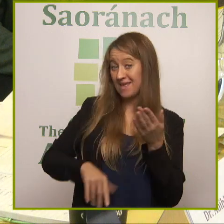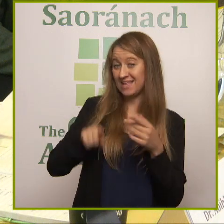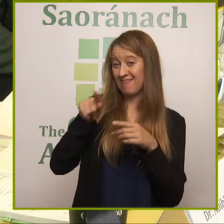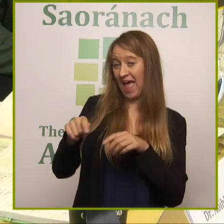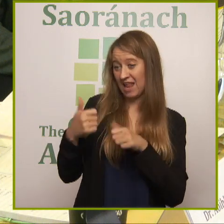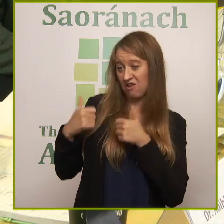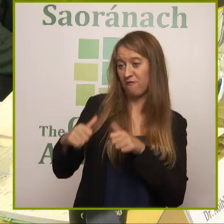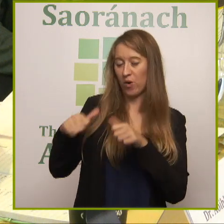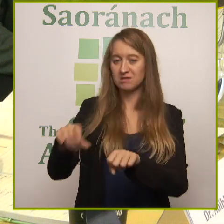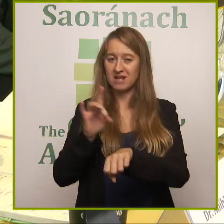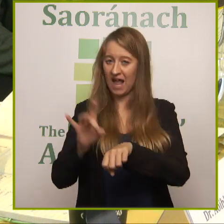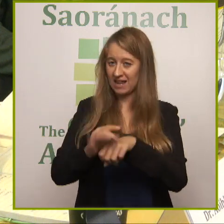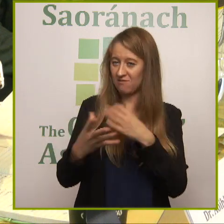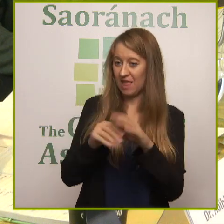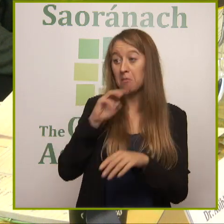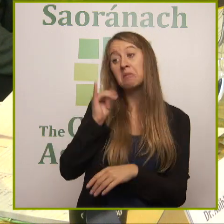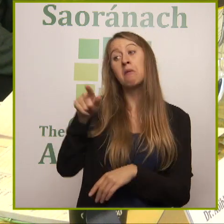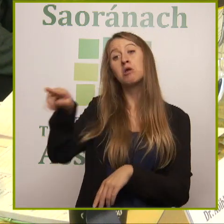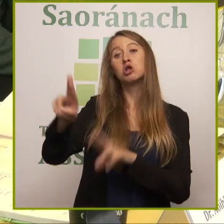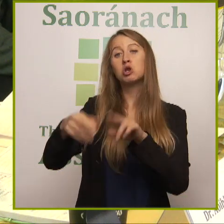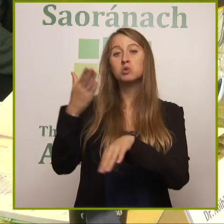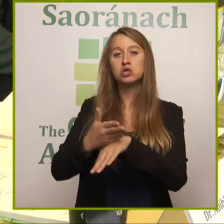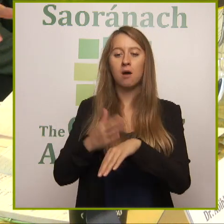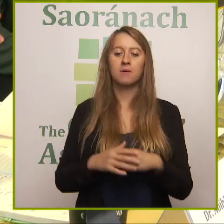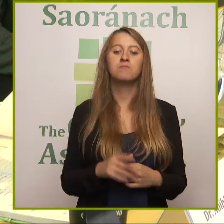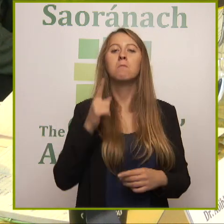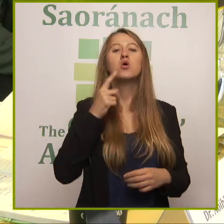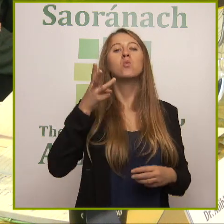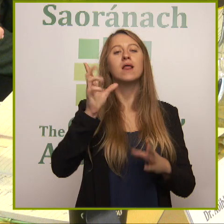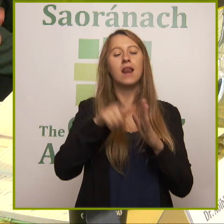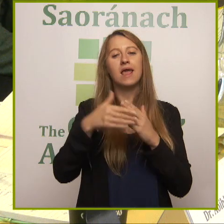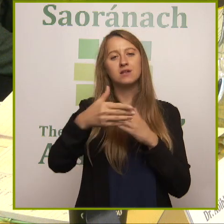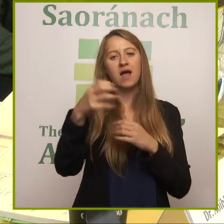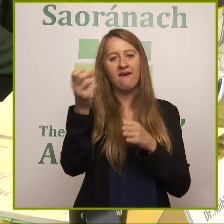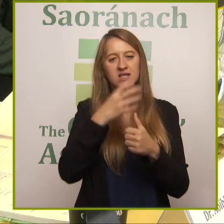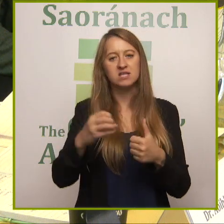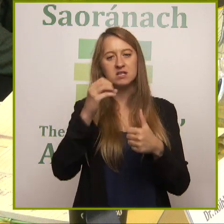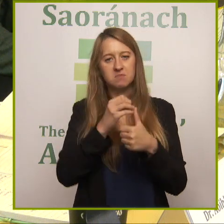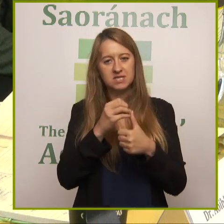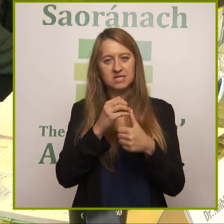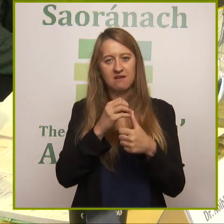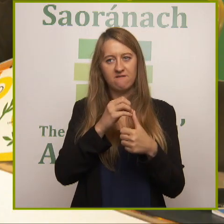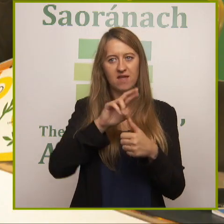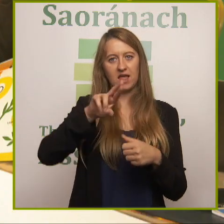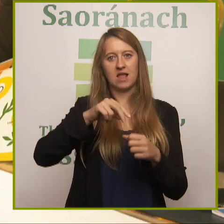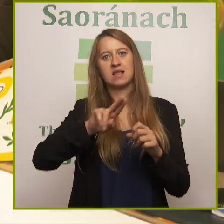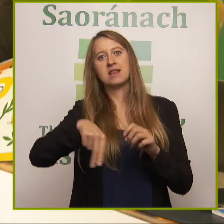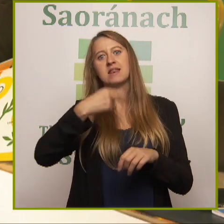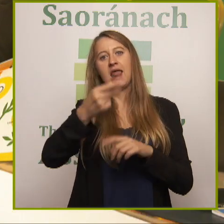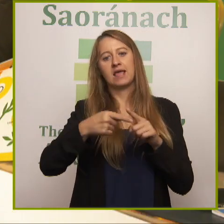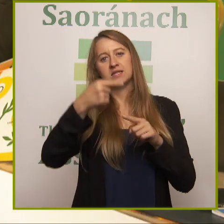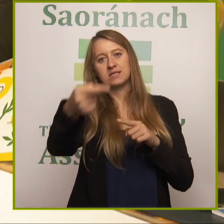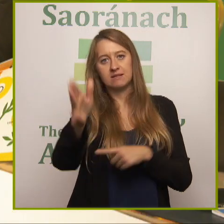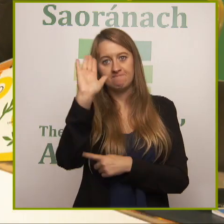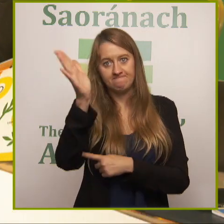have some people from the energy industry speaking to us this afternoon, but we'll have a specific section on that in the next Saturday morning in the next weekend. David, maybe